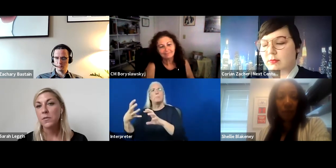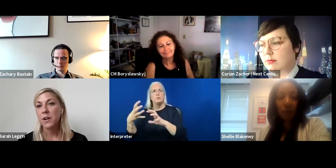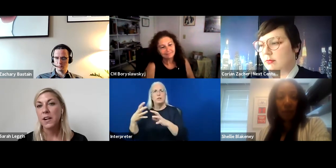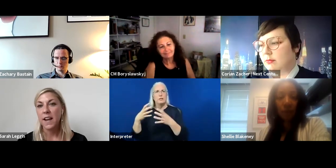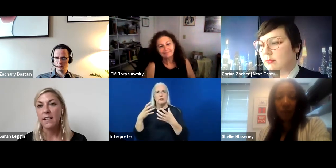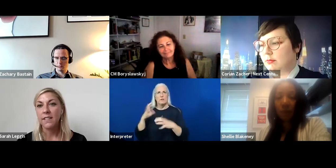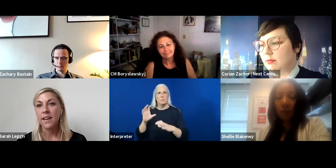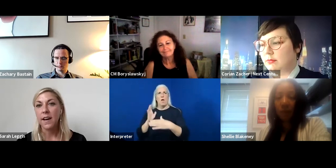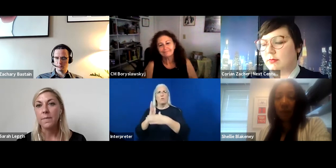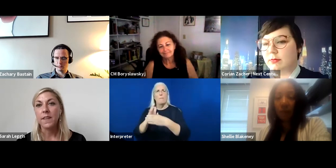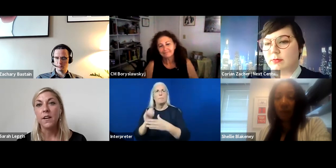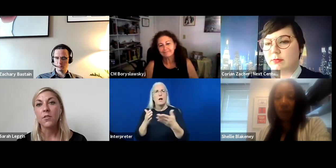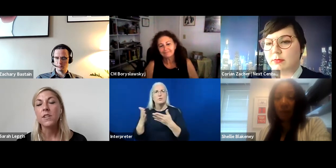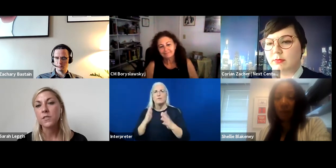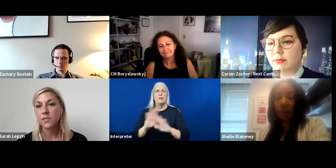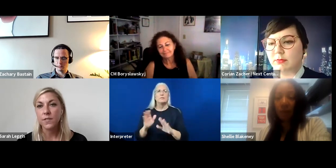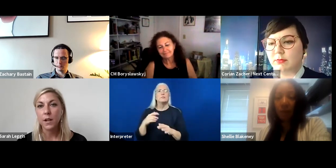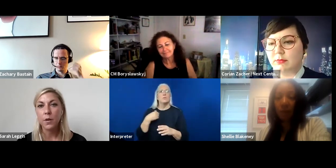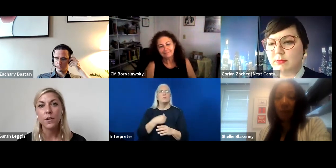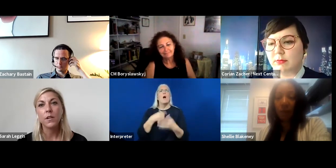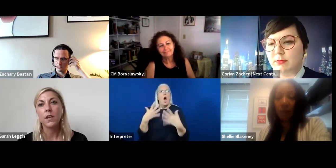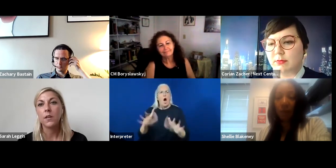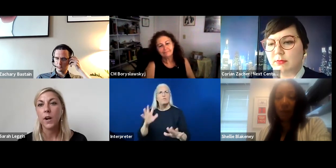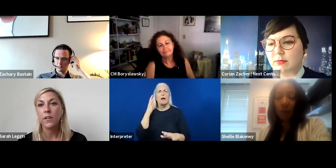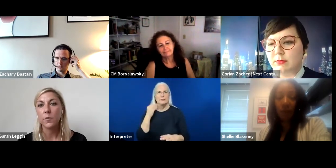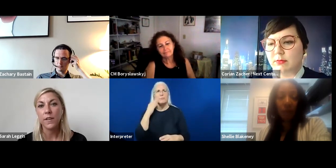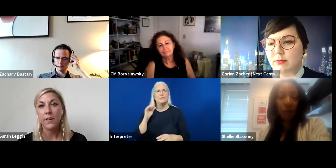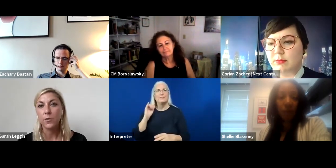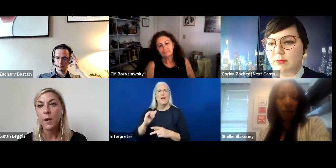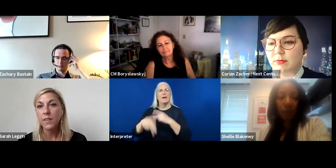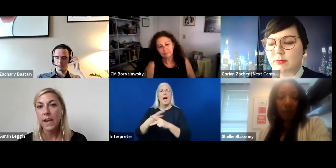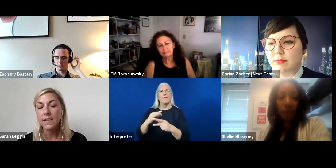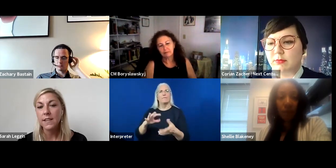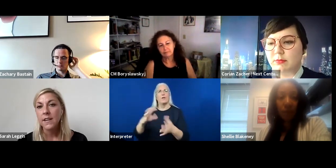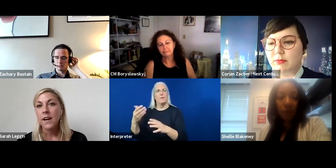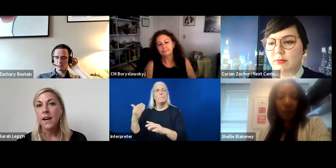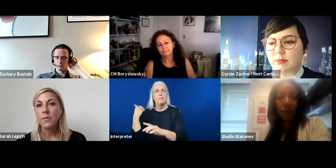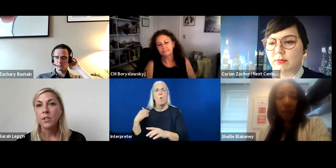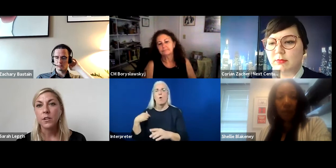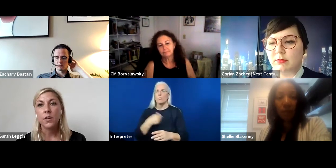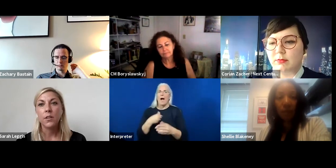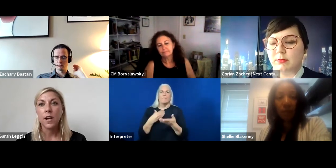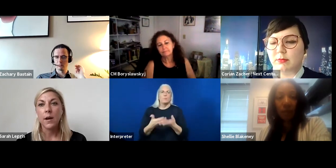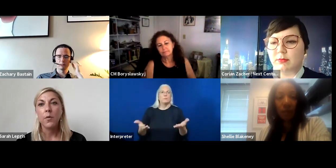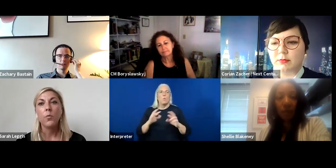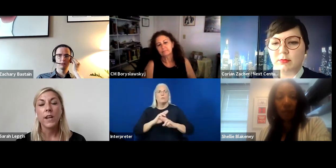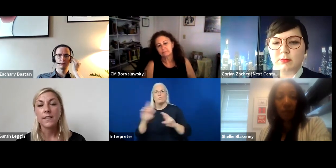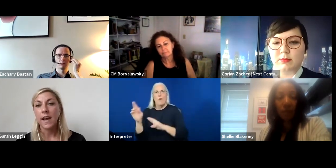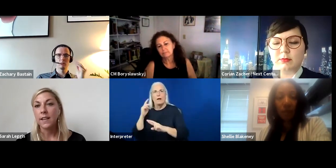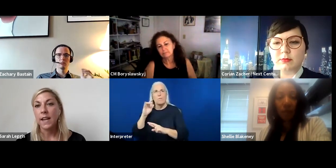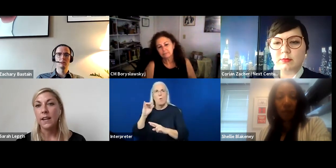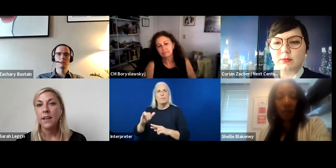this before, and there are resources available from your wireless provider's website to learn